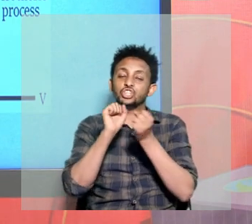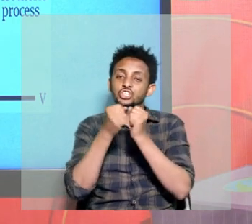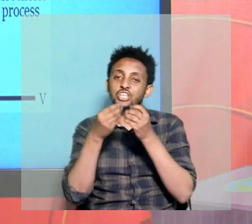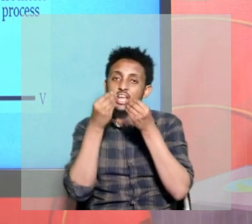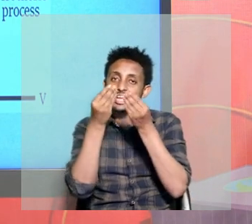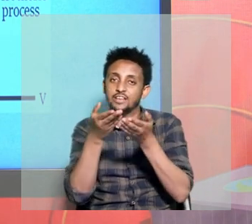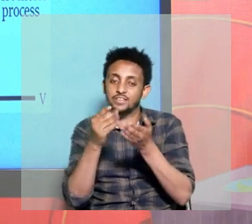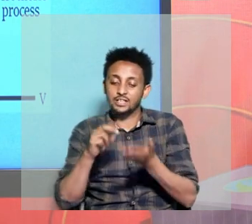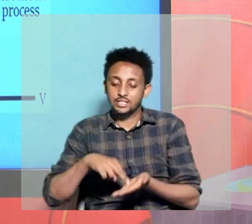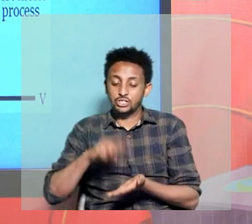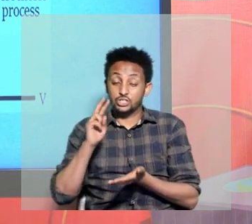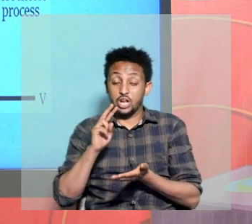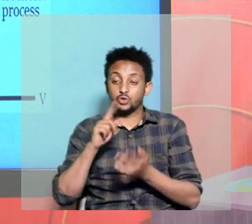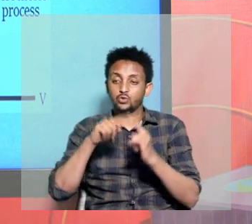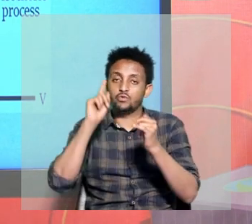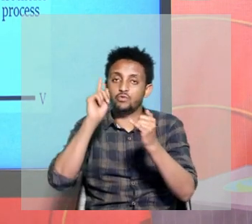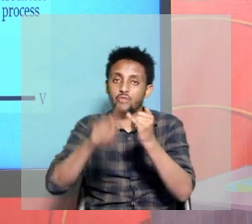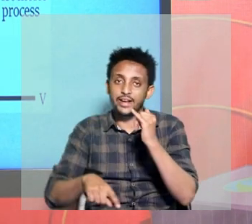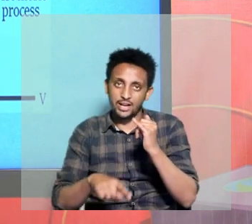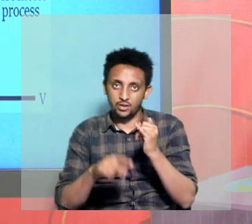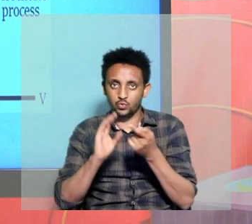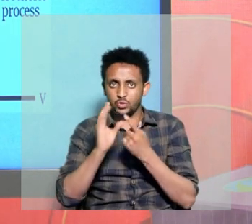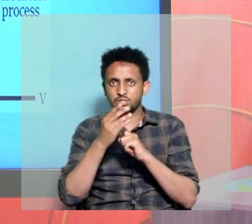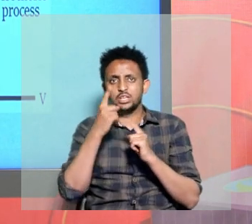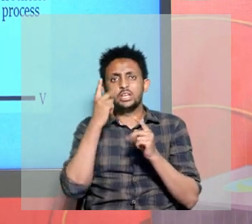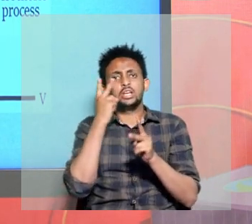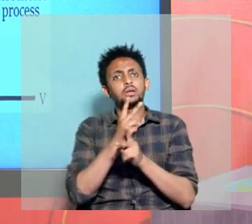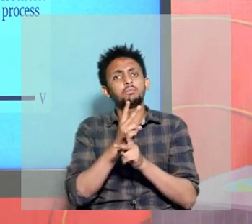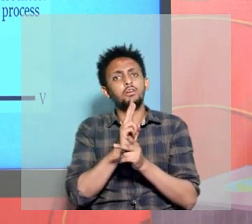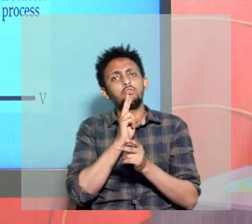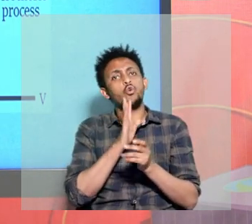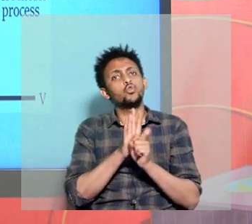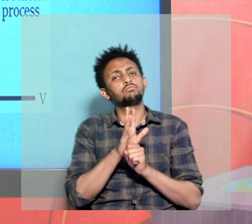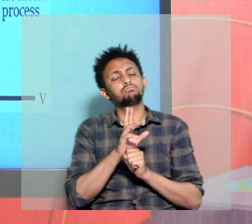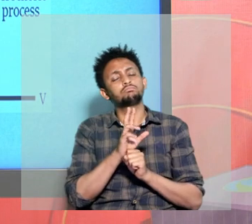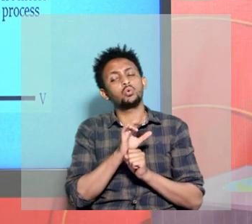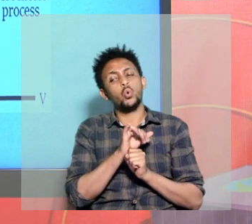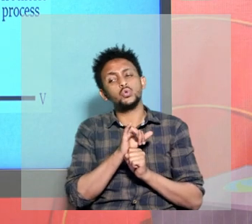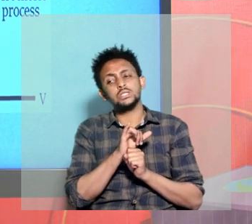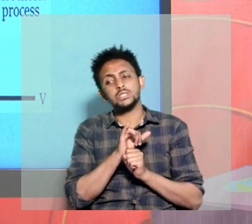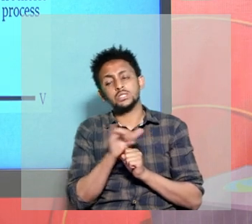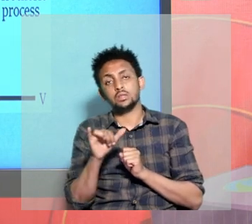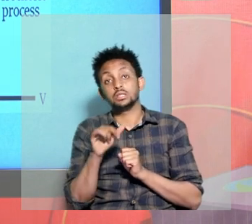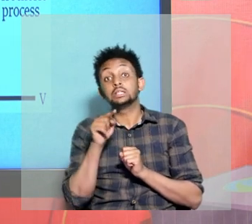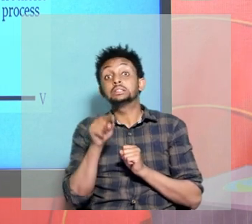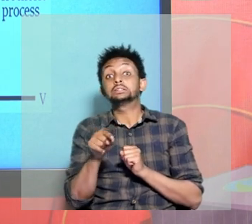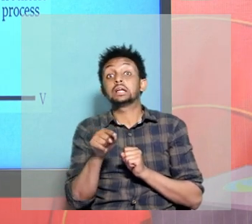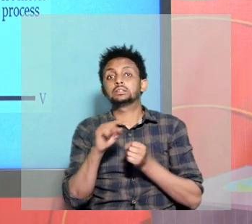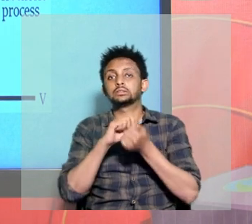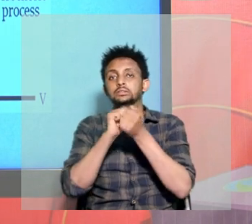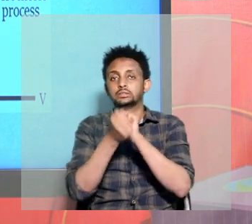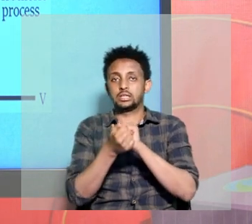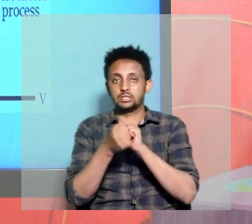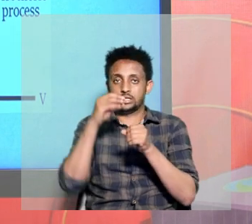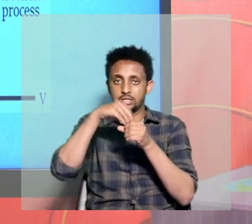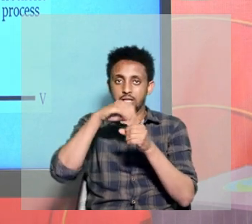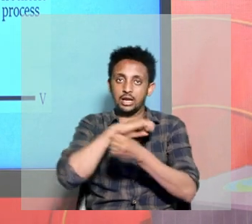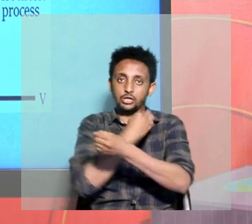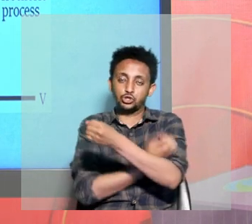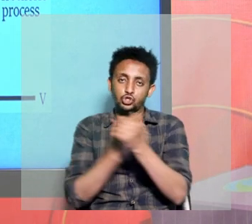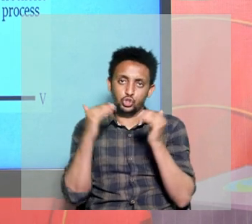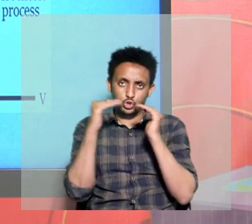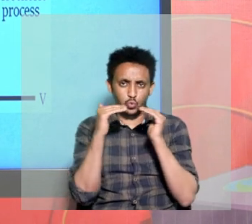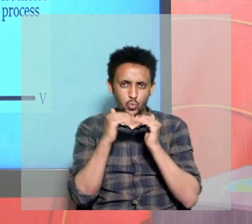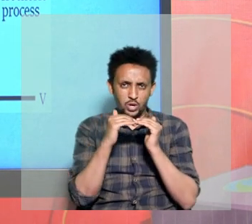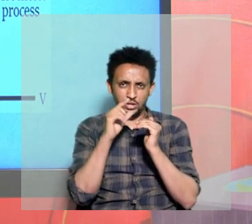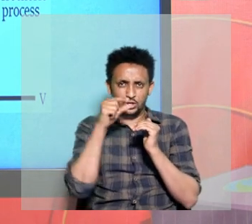a given initial condition to the final condition, keeping the volume constant. The volume is constant, so that the change in internal energy is equal